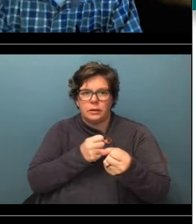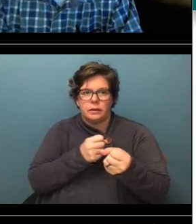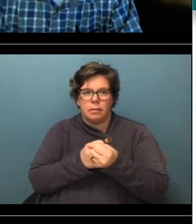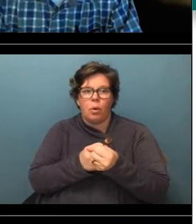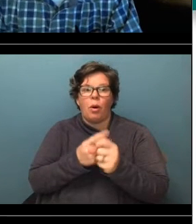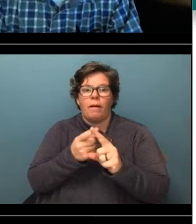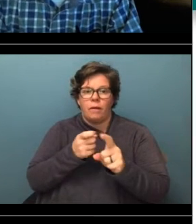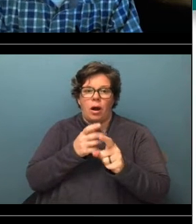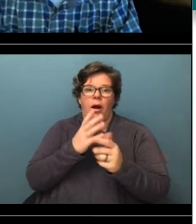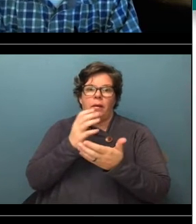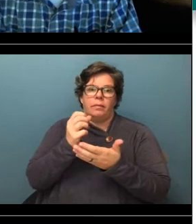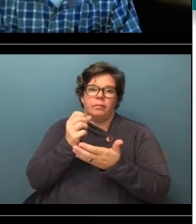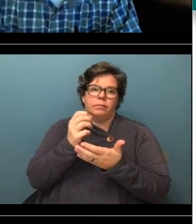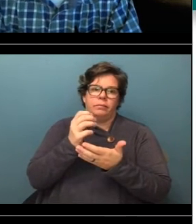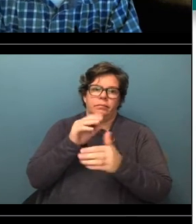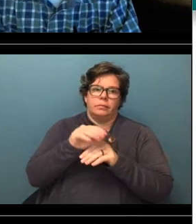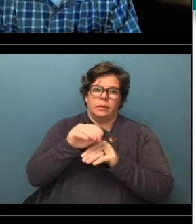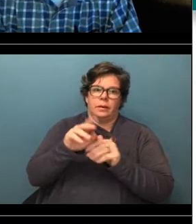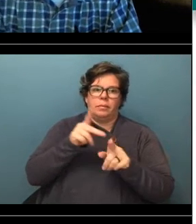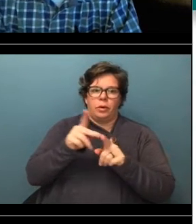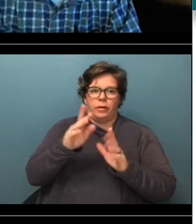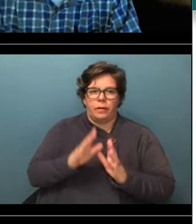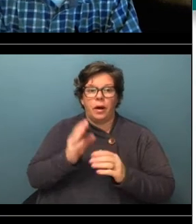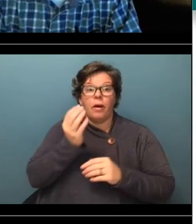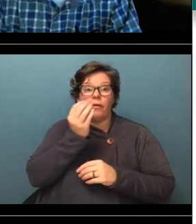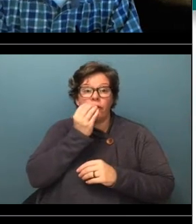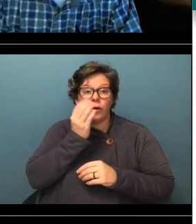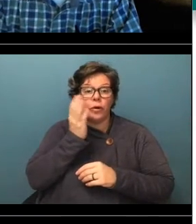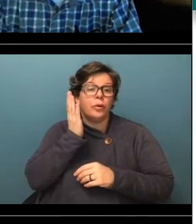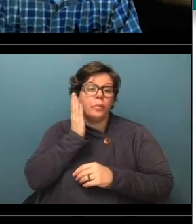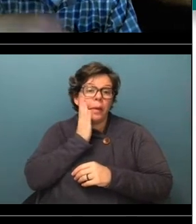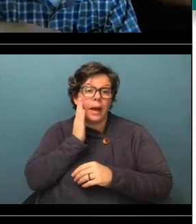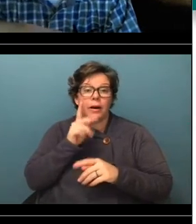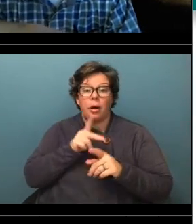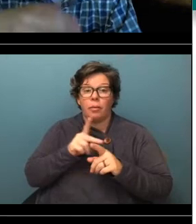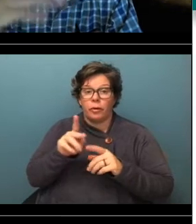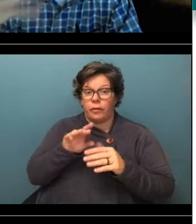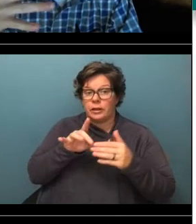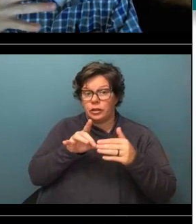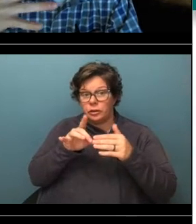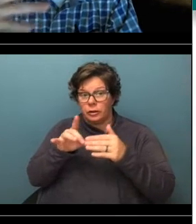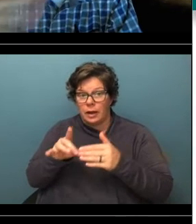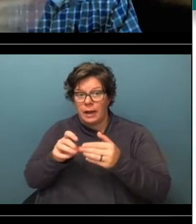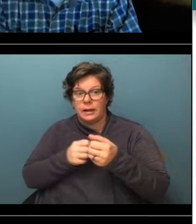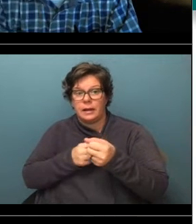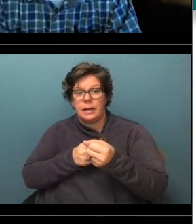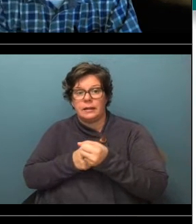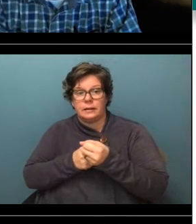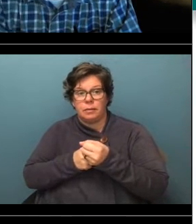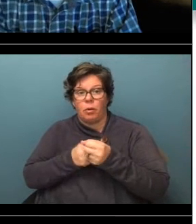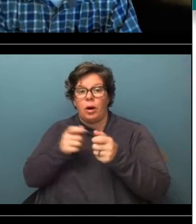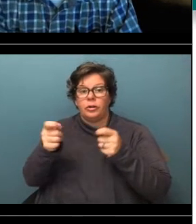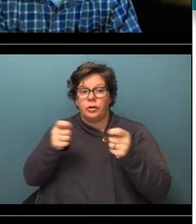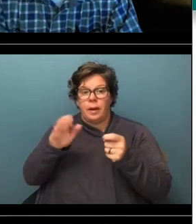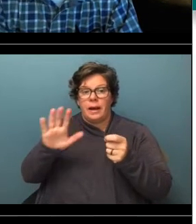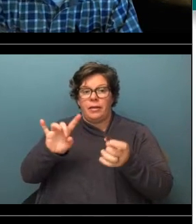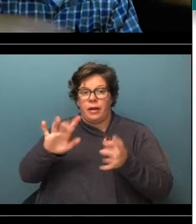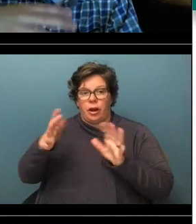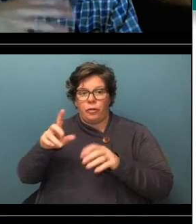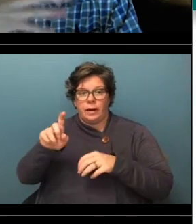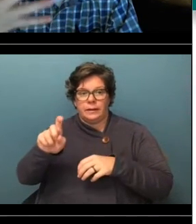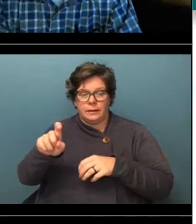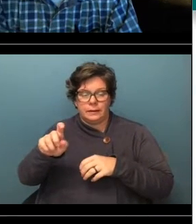professional. Clients receive food, a bed, and professional guidance and support in managing their ongoing crisis needs.